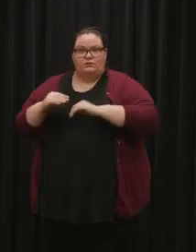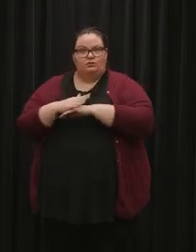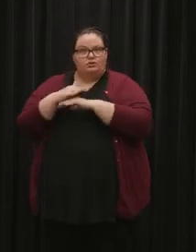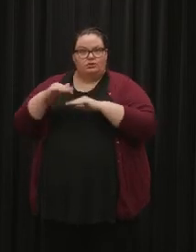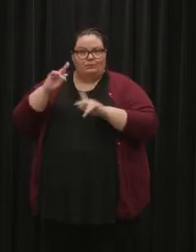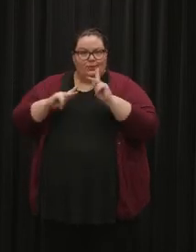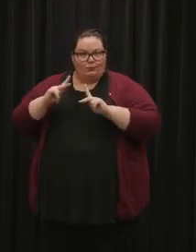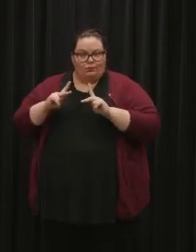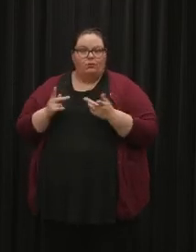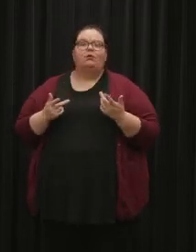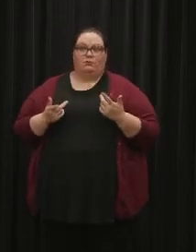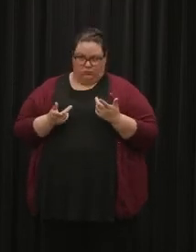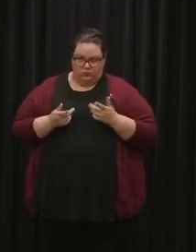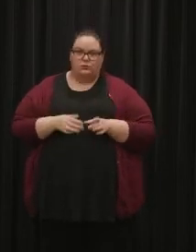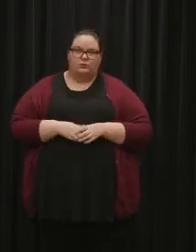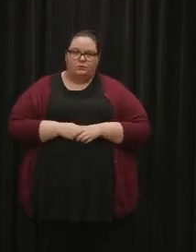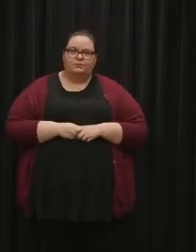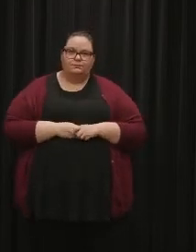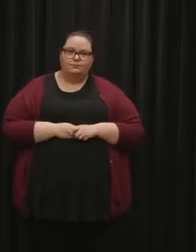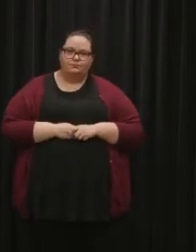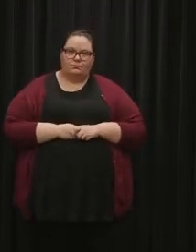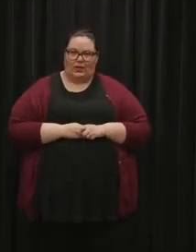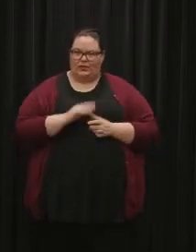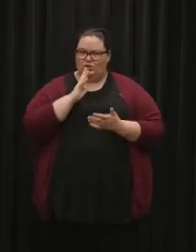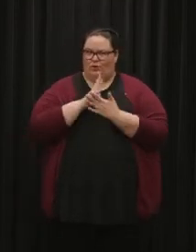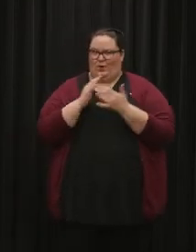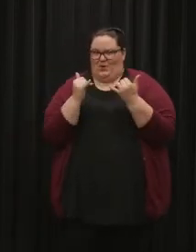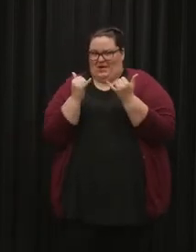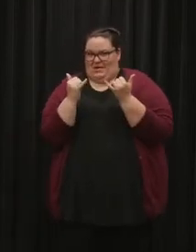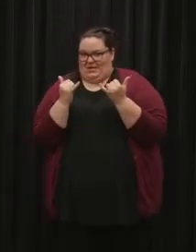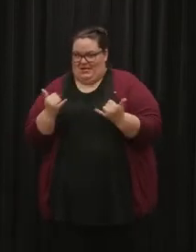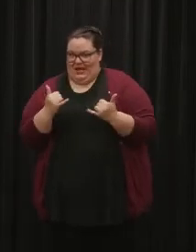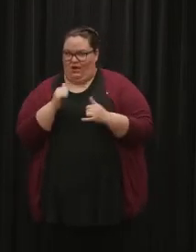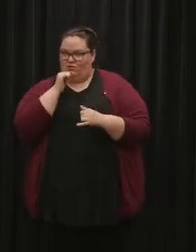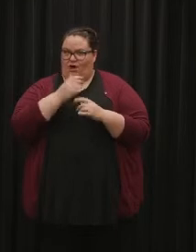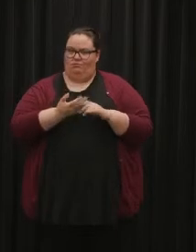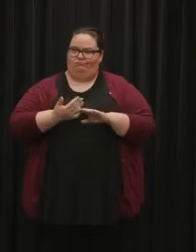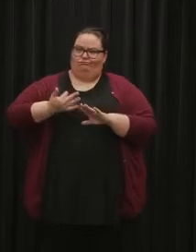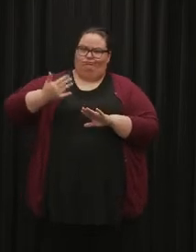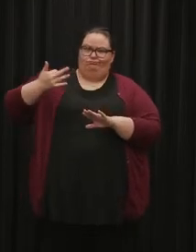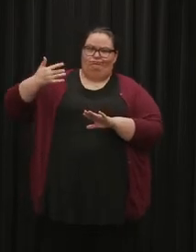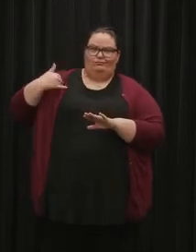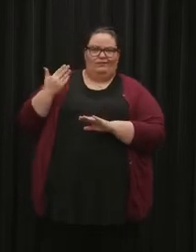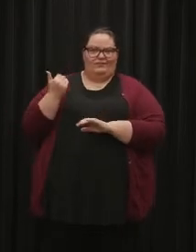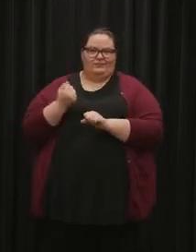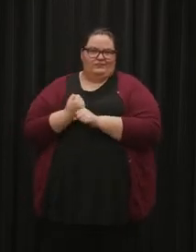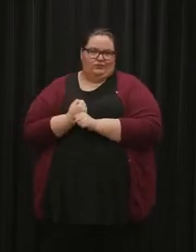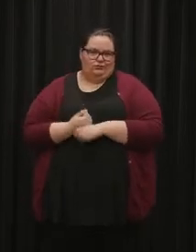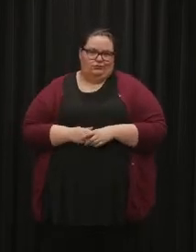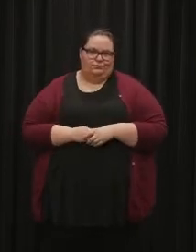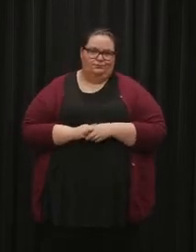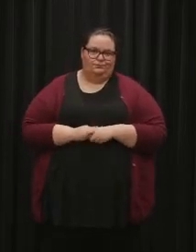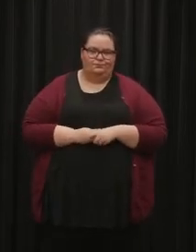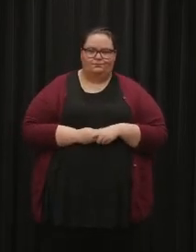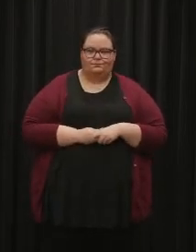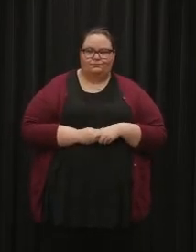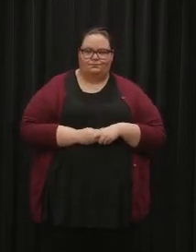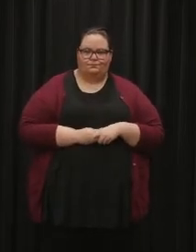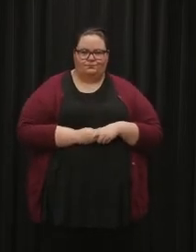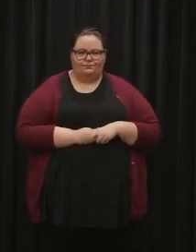So again, I can only speak to what we're doing right now with the COVID-19 vaccine with respect to First